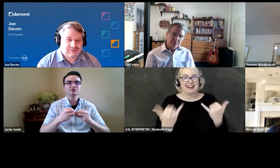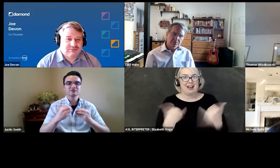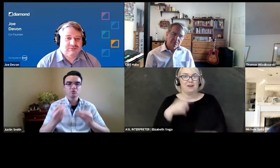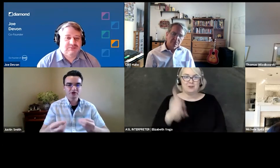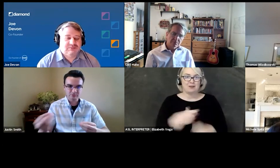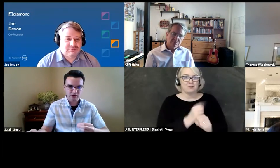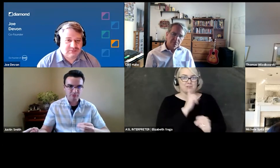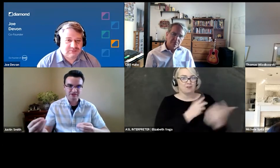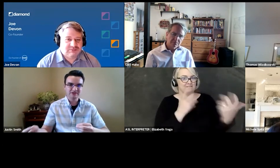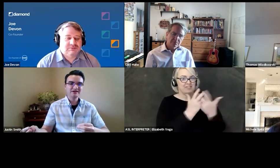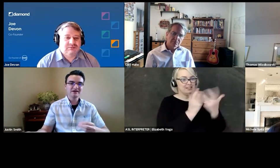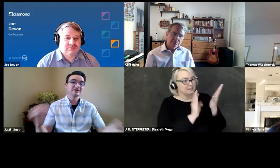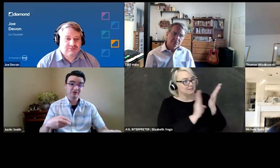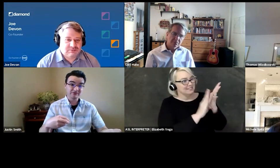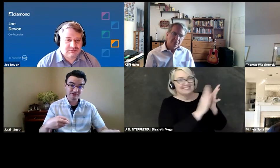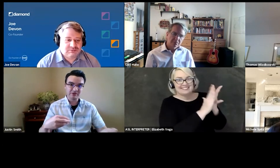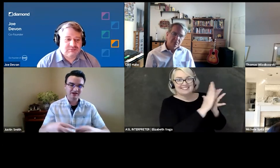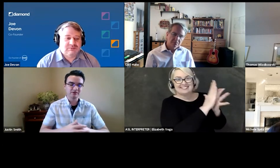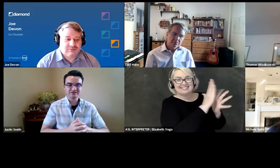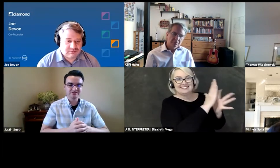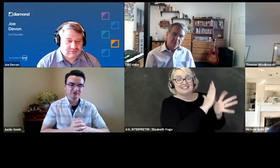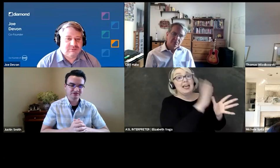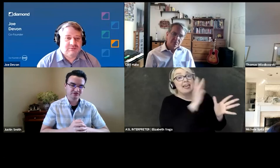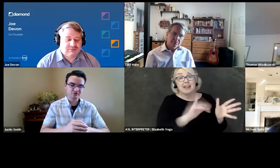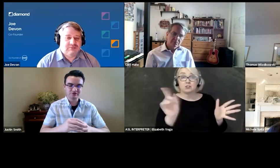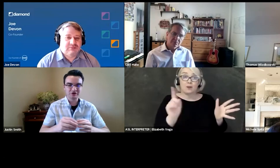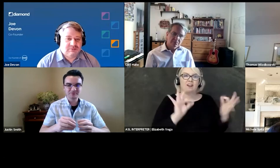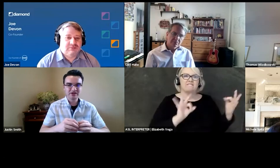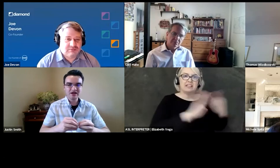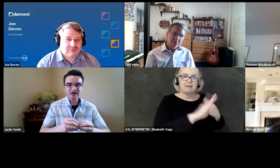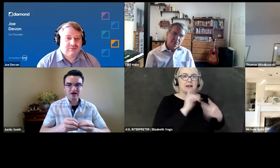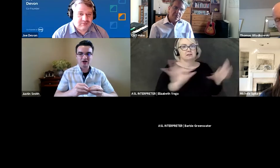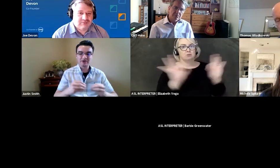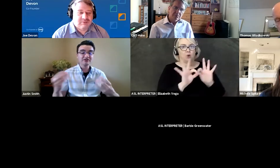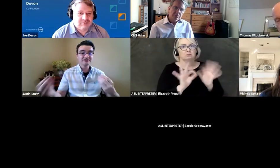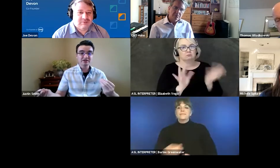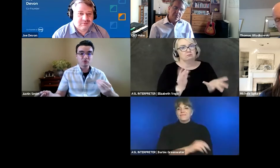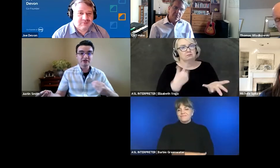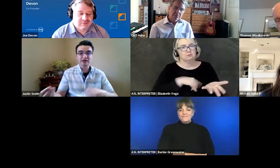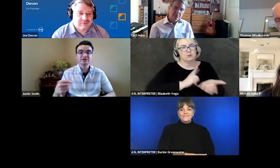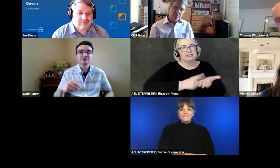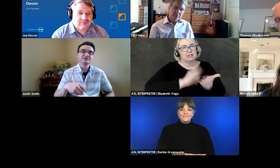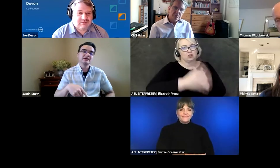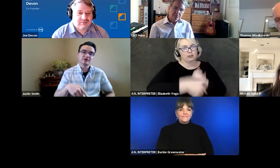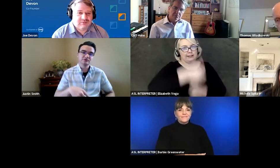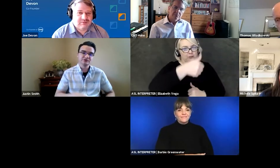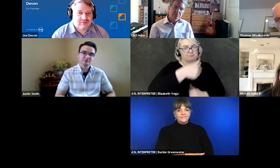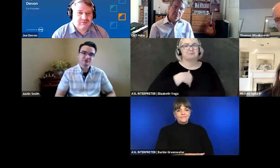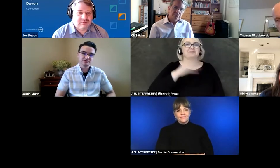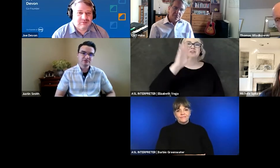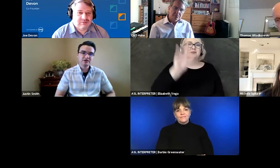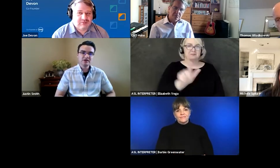You need to make sure it's working properly. And that's where that feedback comes in that we discussed earlier. And then the second point, like I mentioned, is